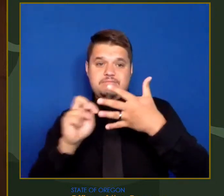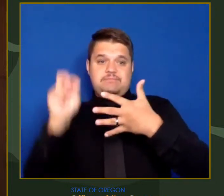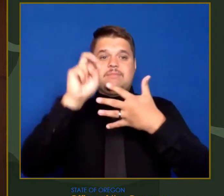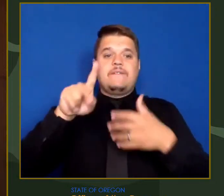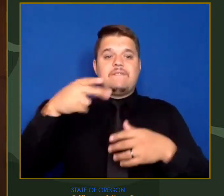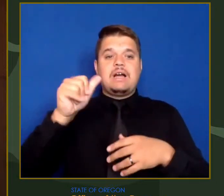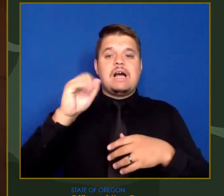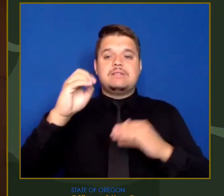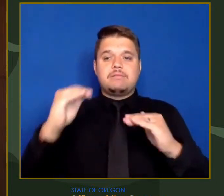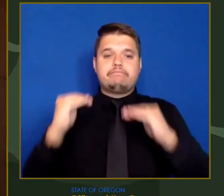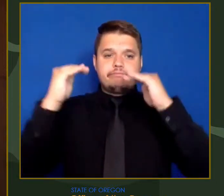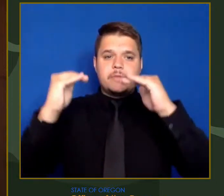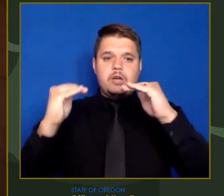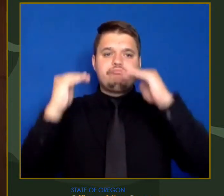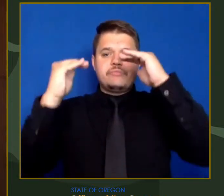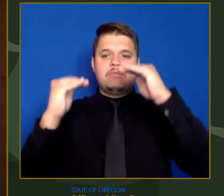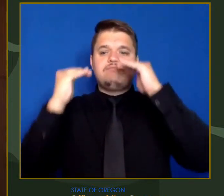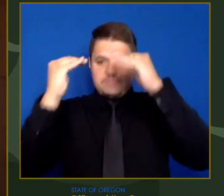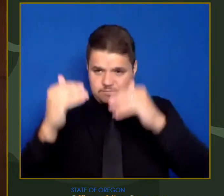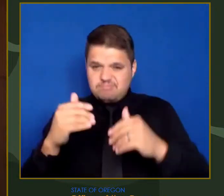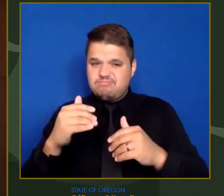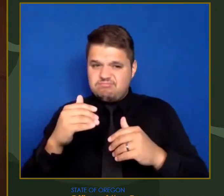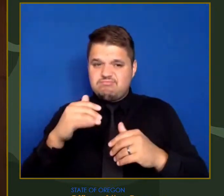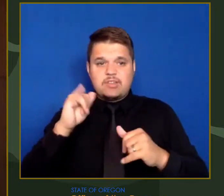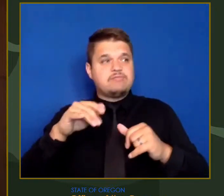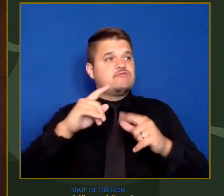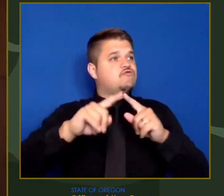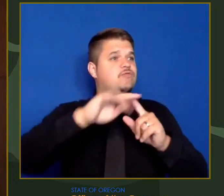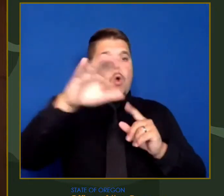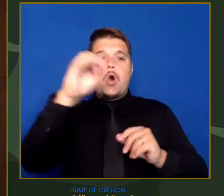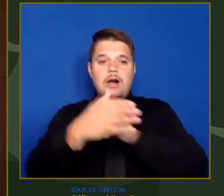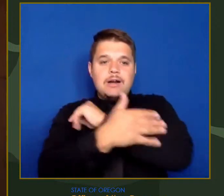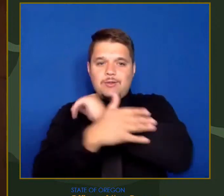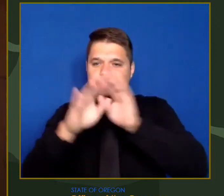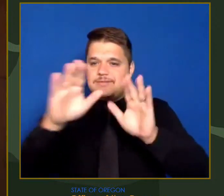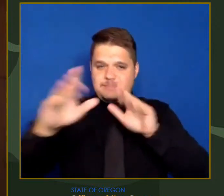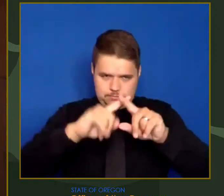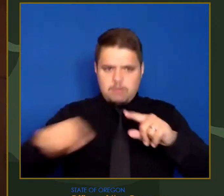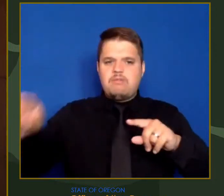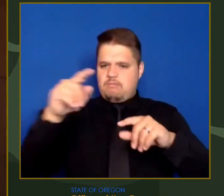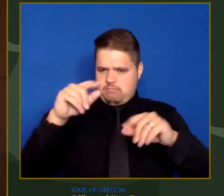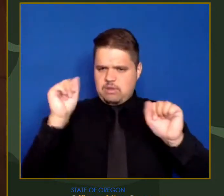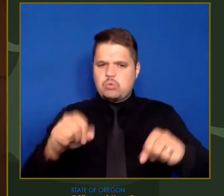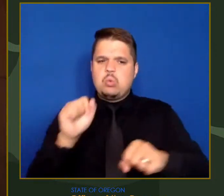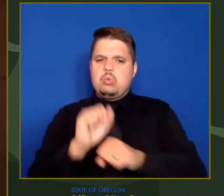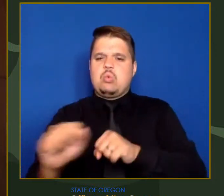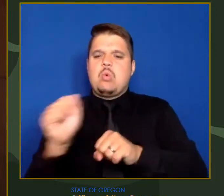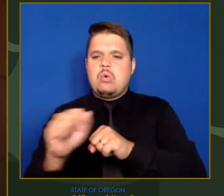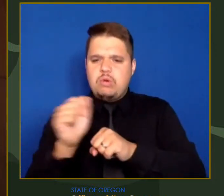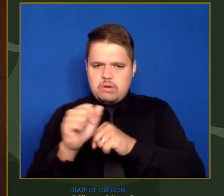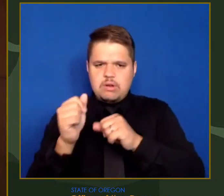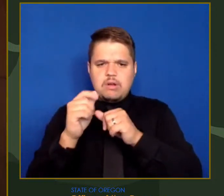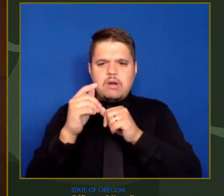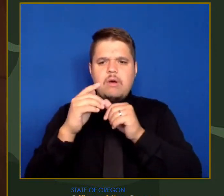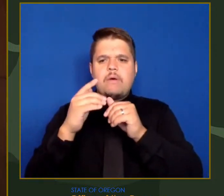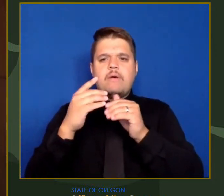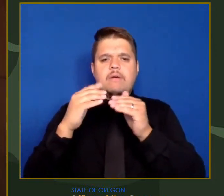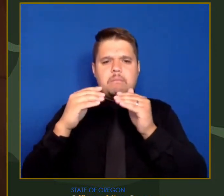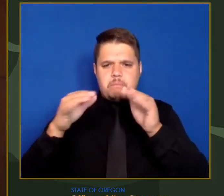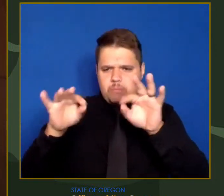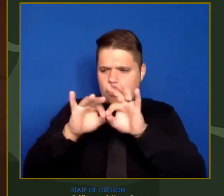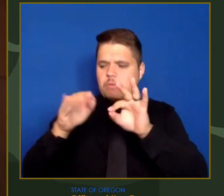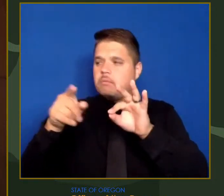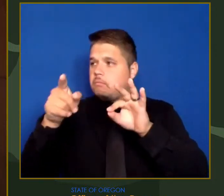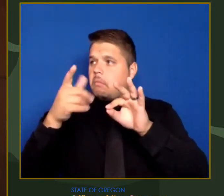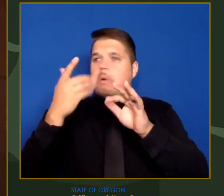are and working through primary care providers and local pharmacies to make sure that people have access